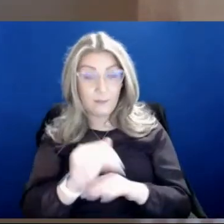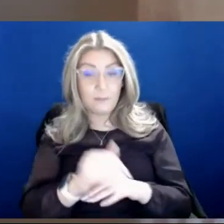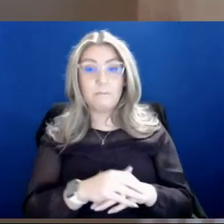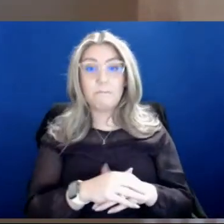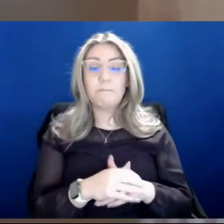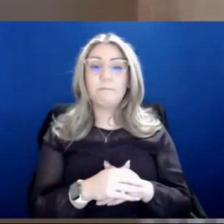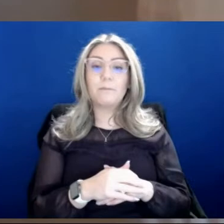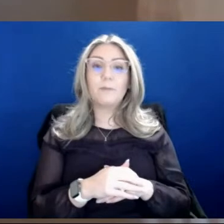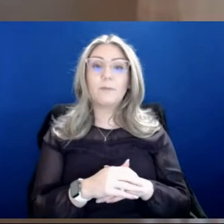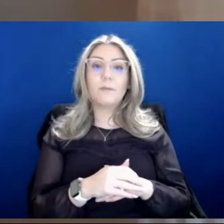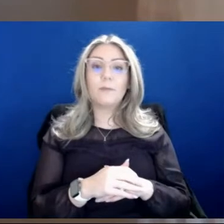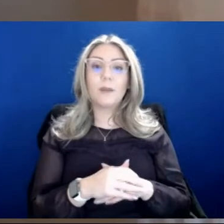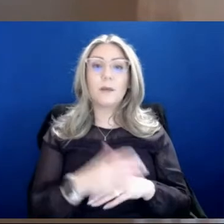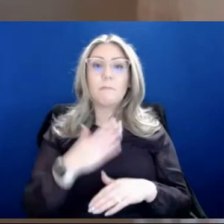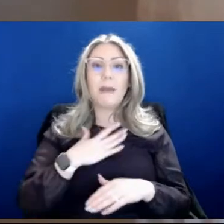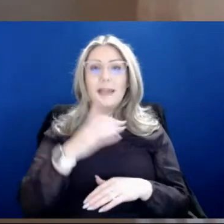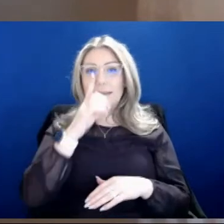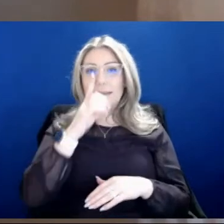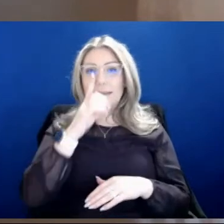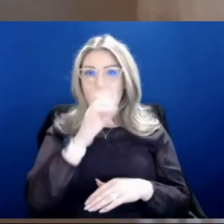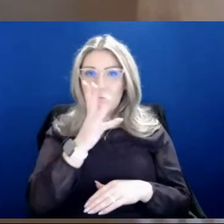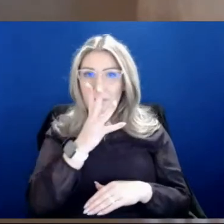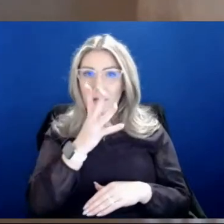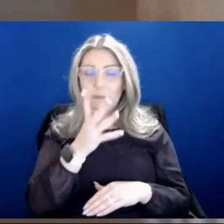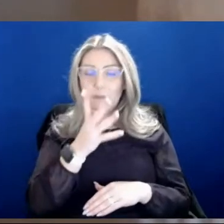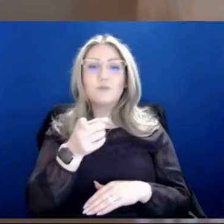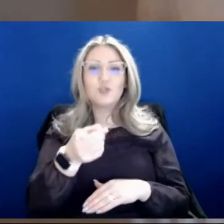My stepmom, who is a heart surgeon,